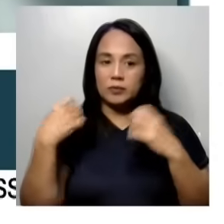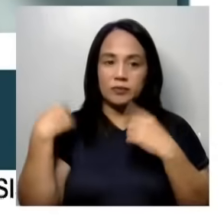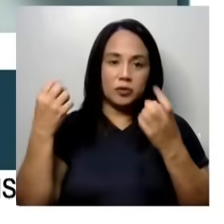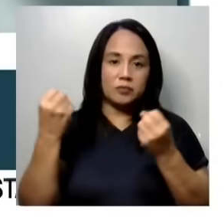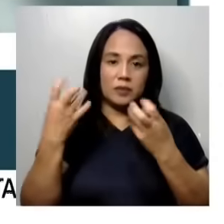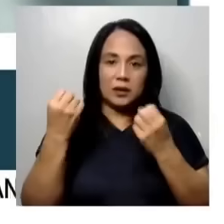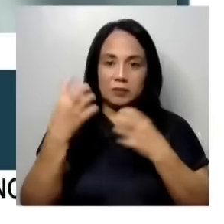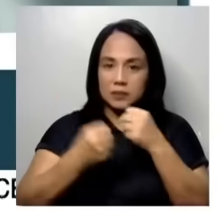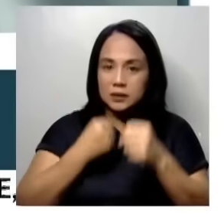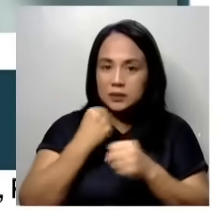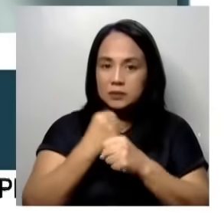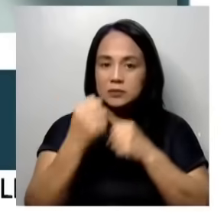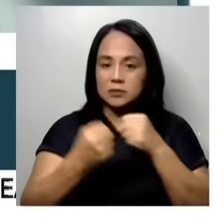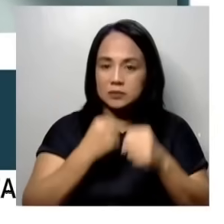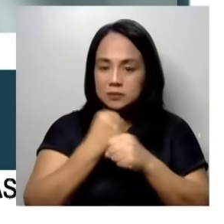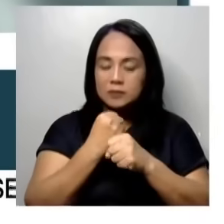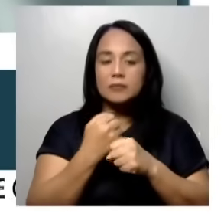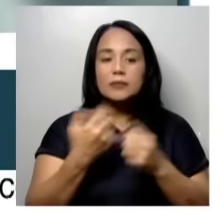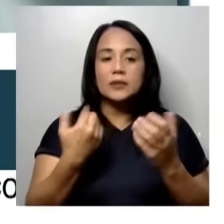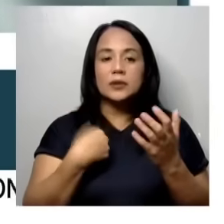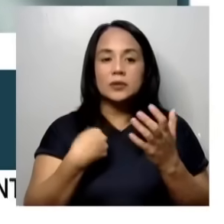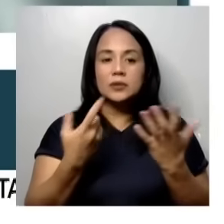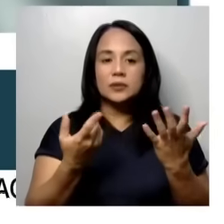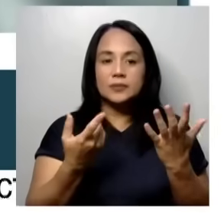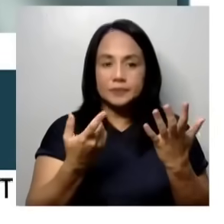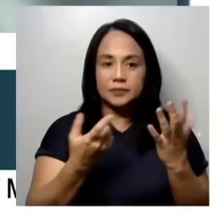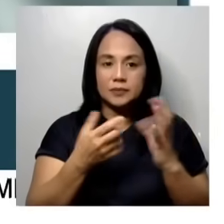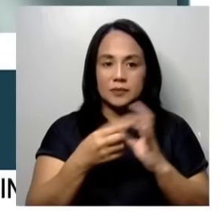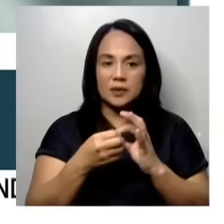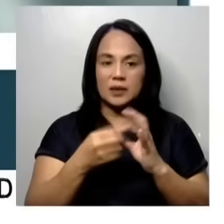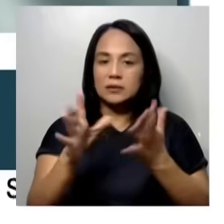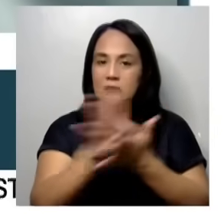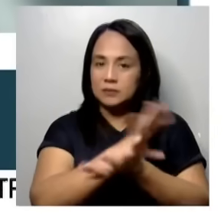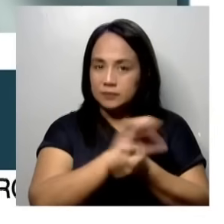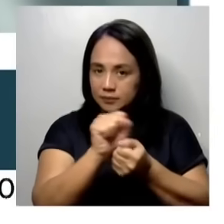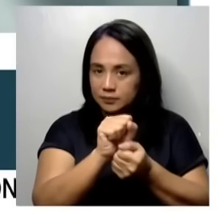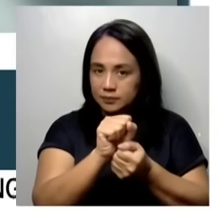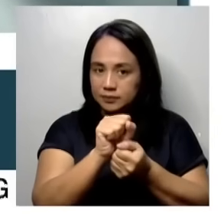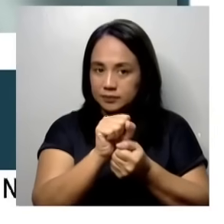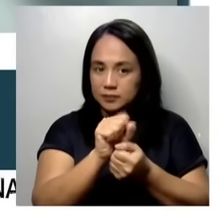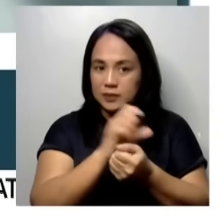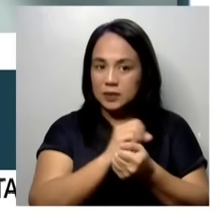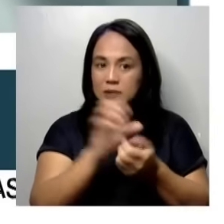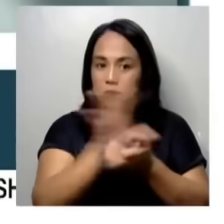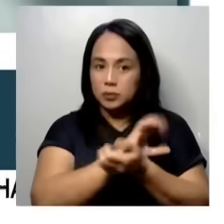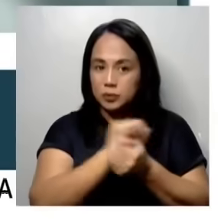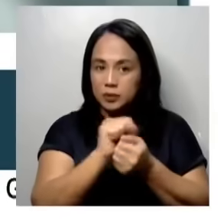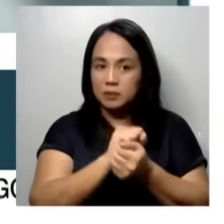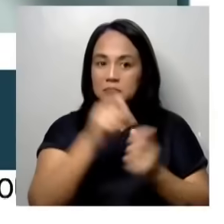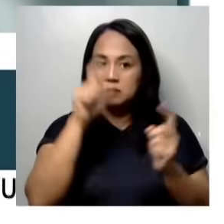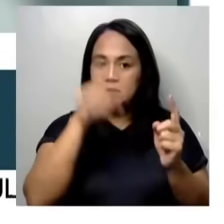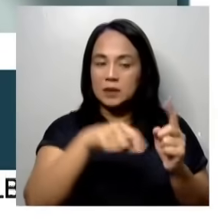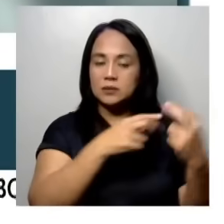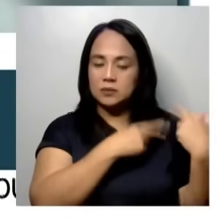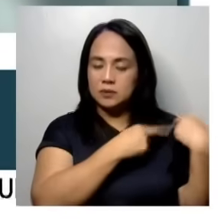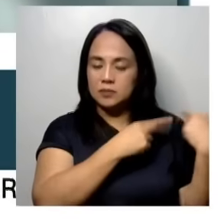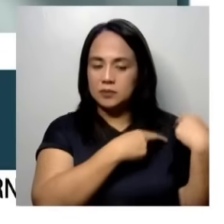decades. So all that are damages, and damages that they should be held accountable